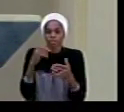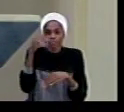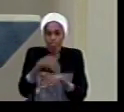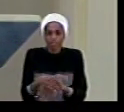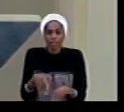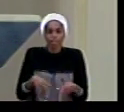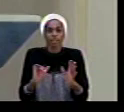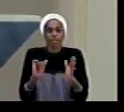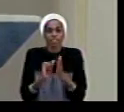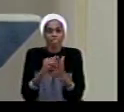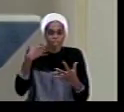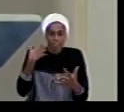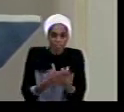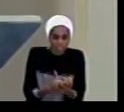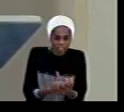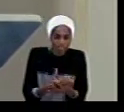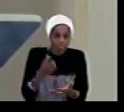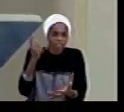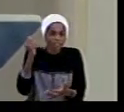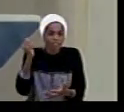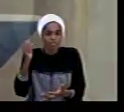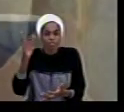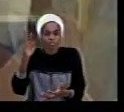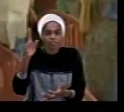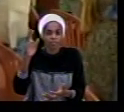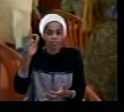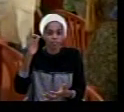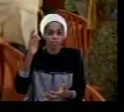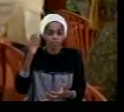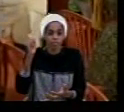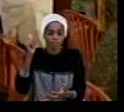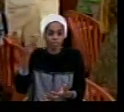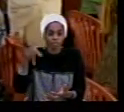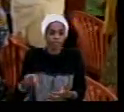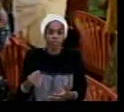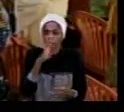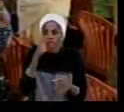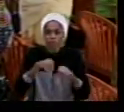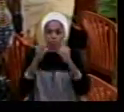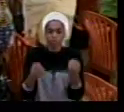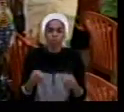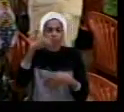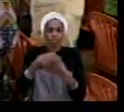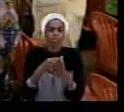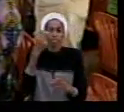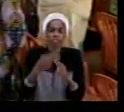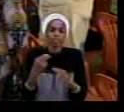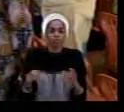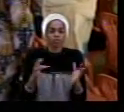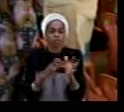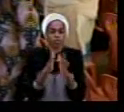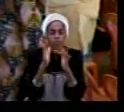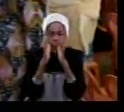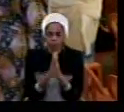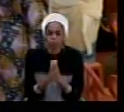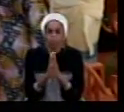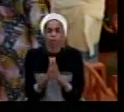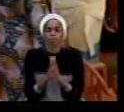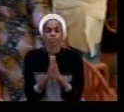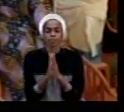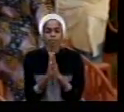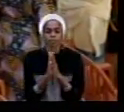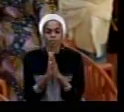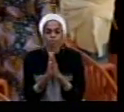broken in the name of Jesus. Lift up your voice and talk to the Lord in prayer. Tell it to